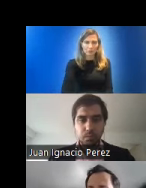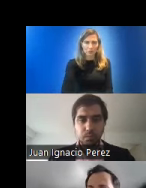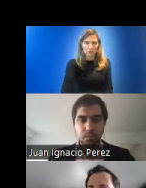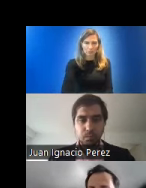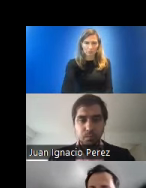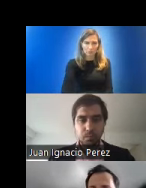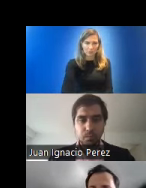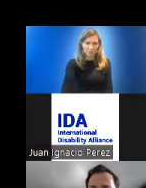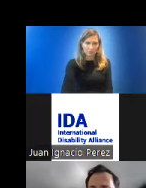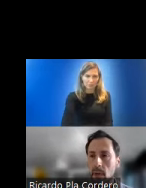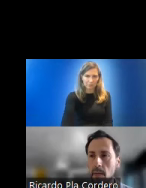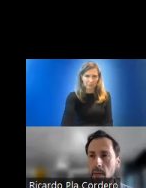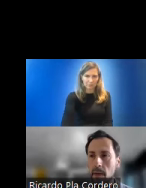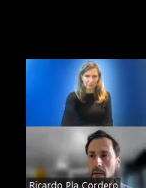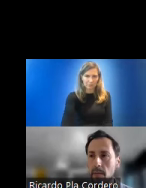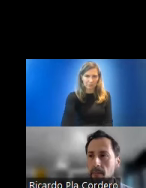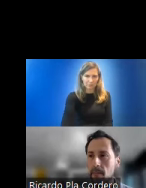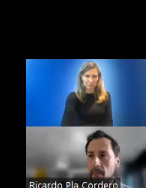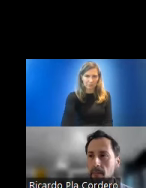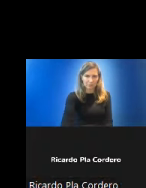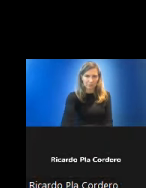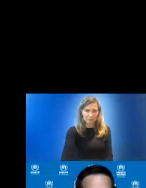Sorry, but you're muted. Peter.